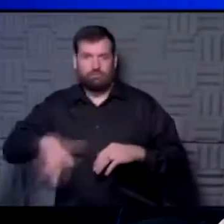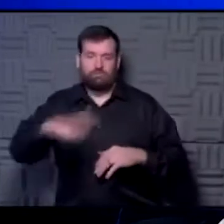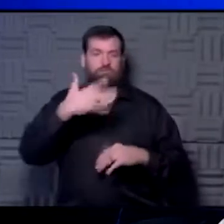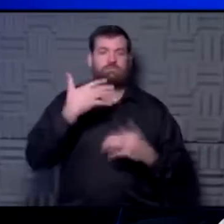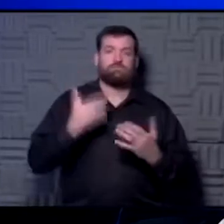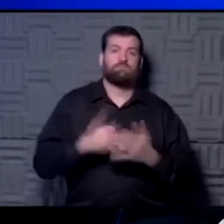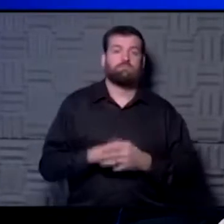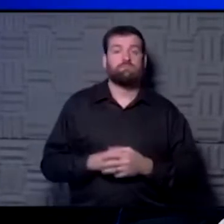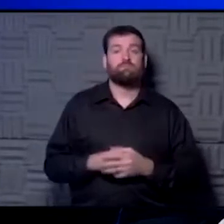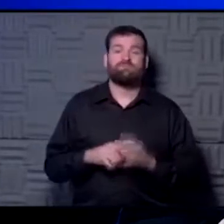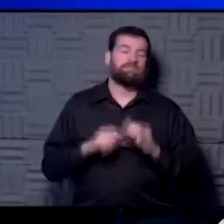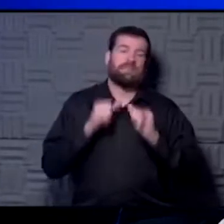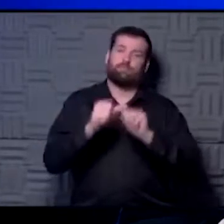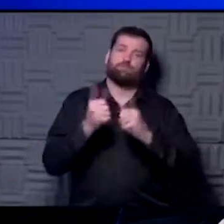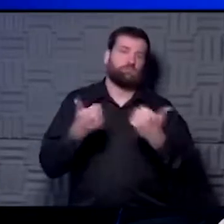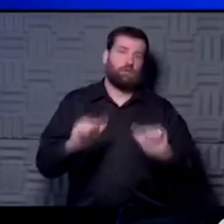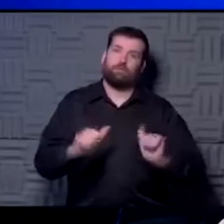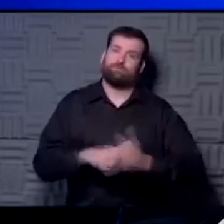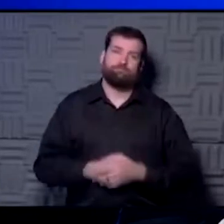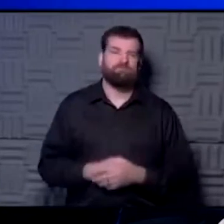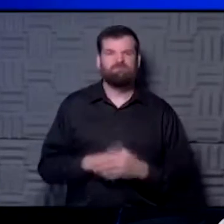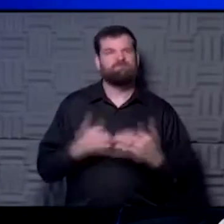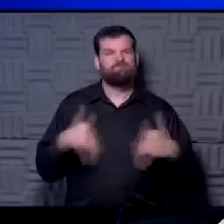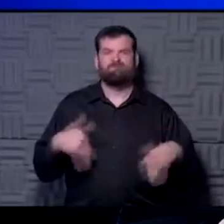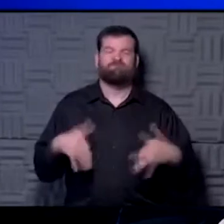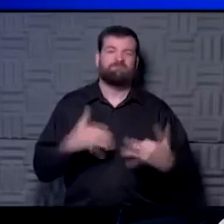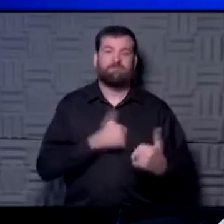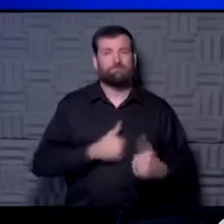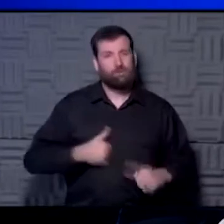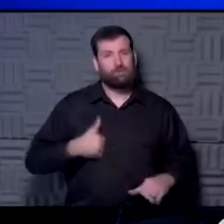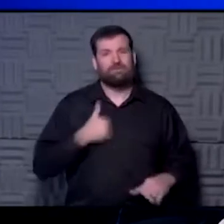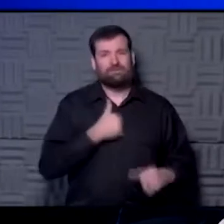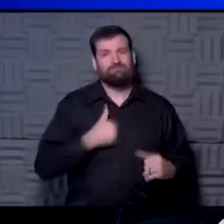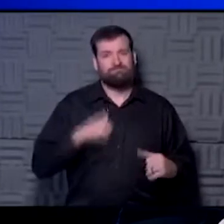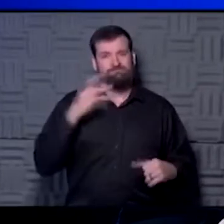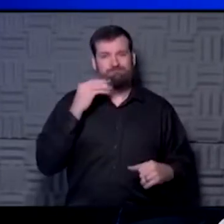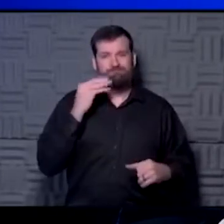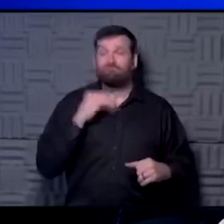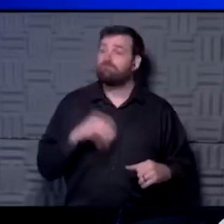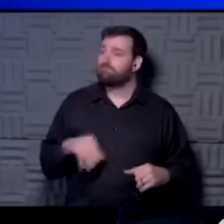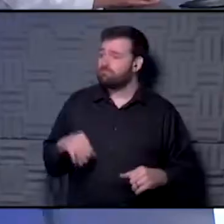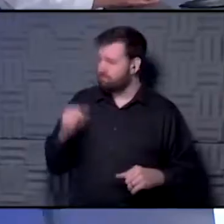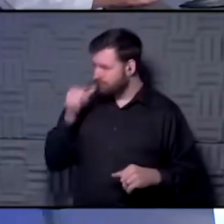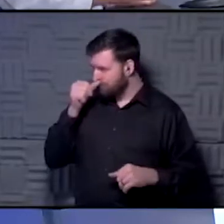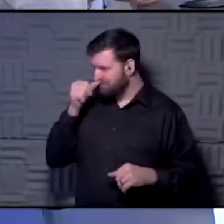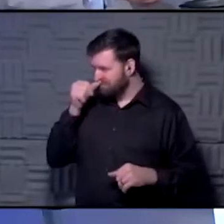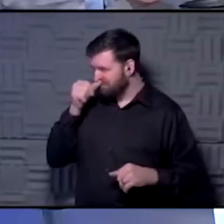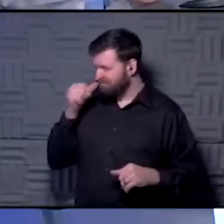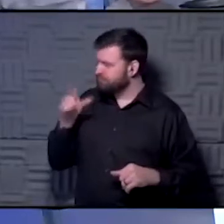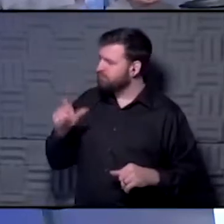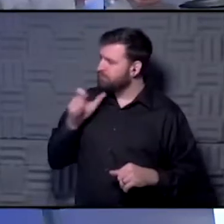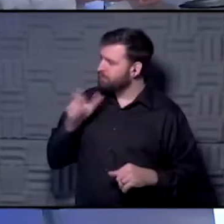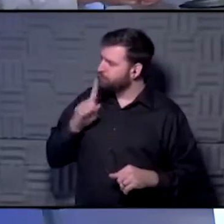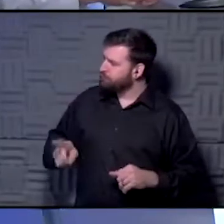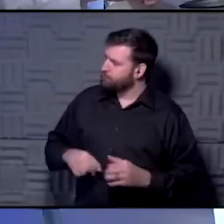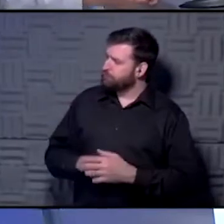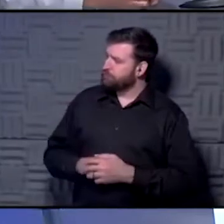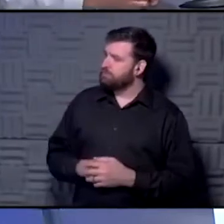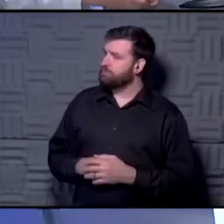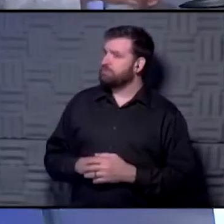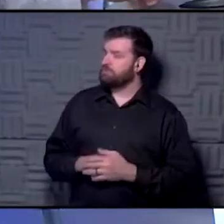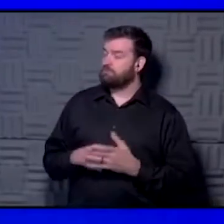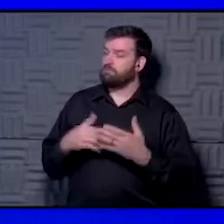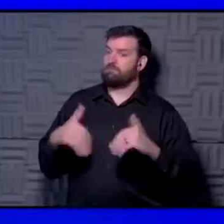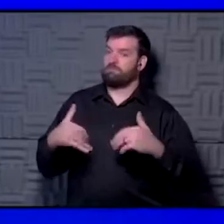easier to get into, but keep trying. Keep trying, and I'm sorry you're having that experience. Yeah, and I'm not sure, because it has been